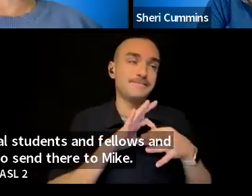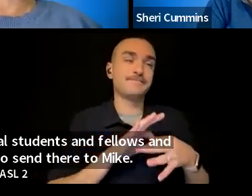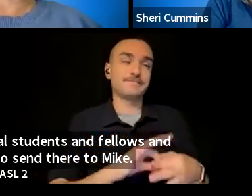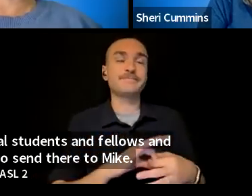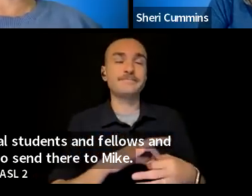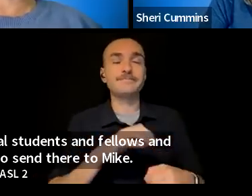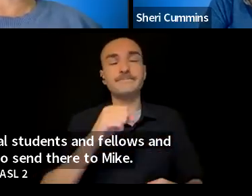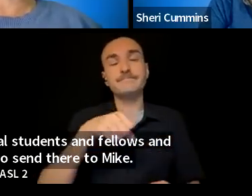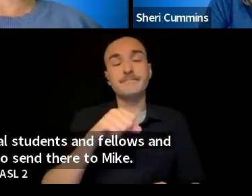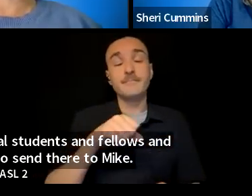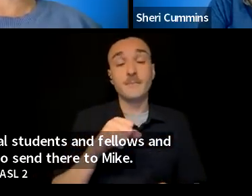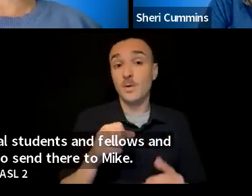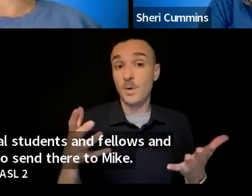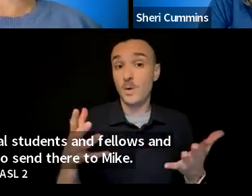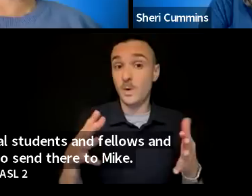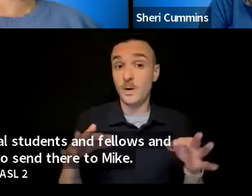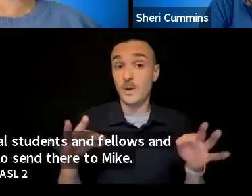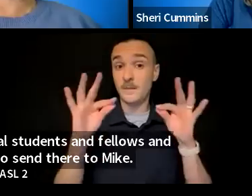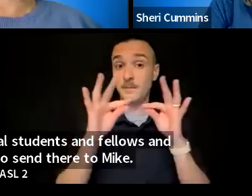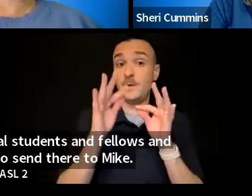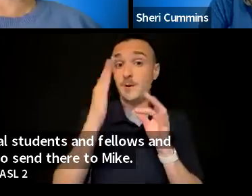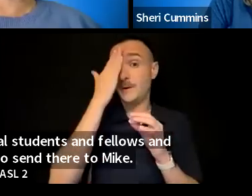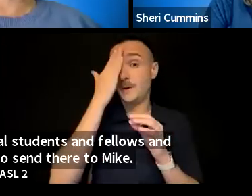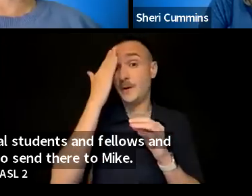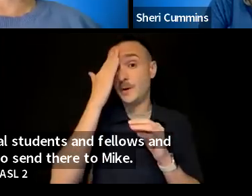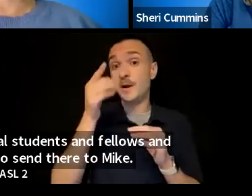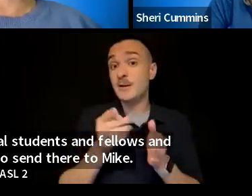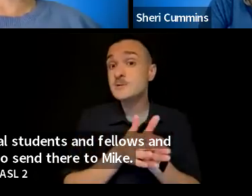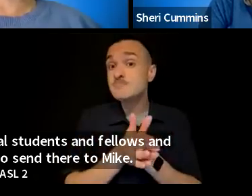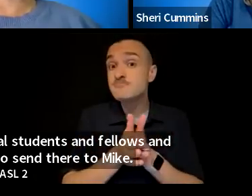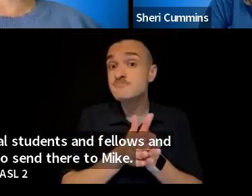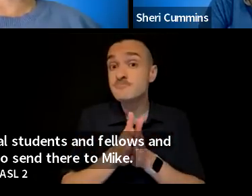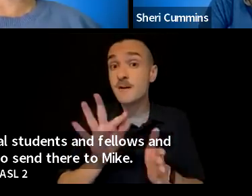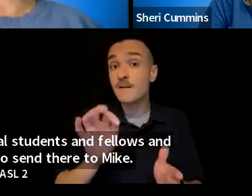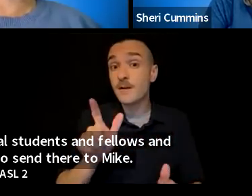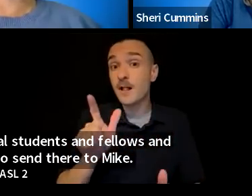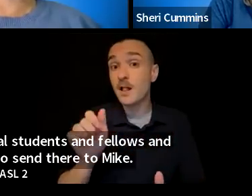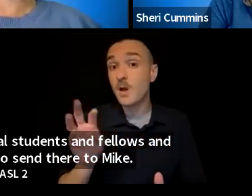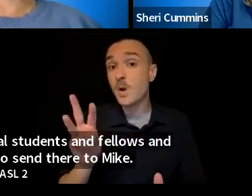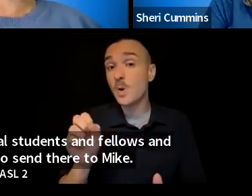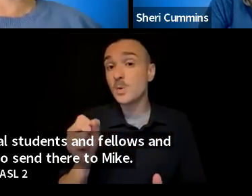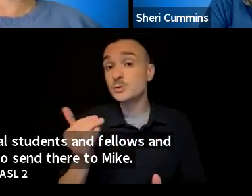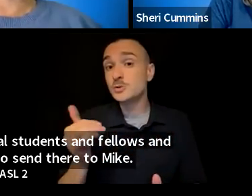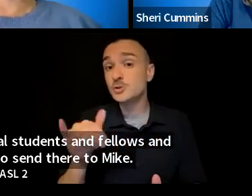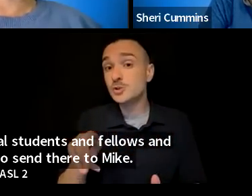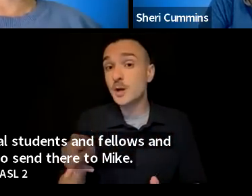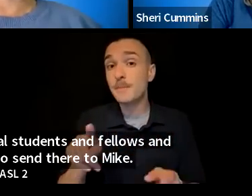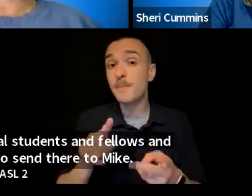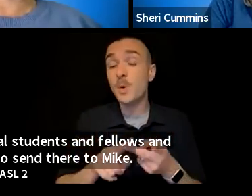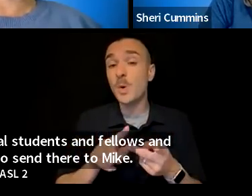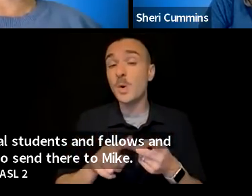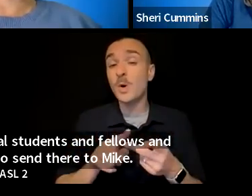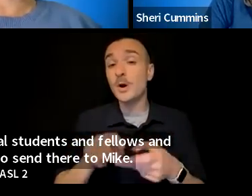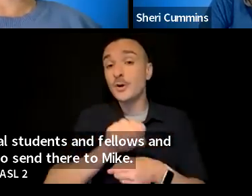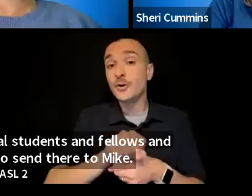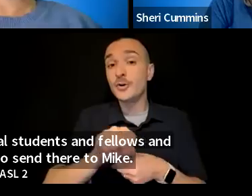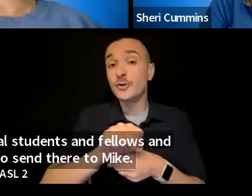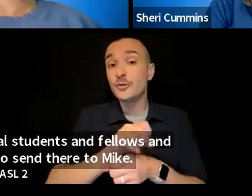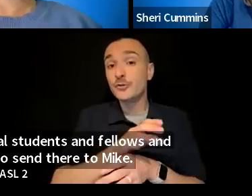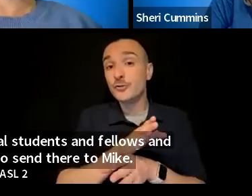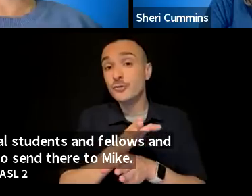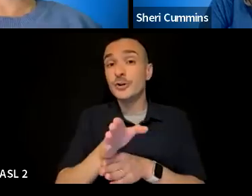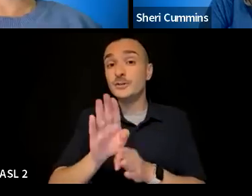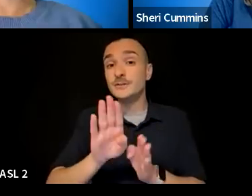that if you're interested in a fellowship or a career development award, you have to be a